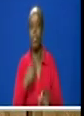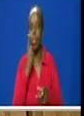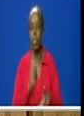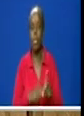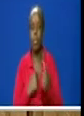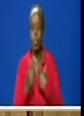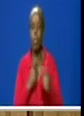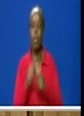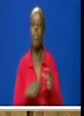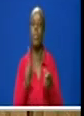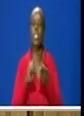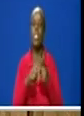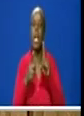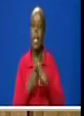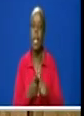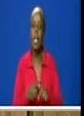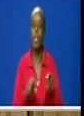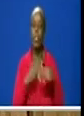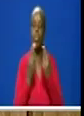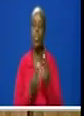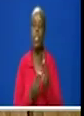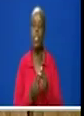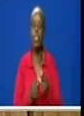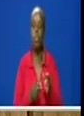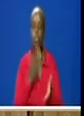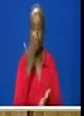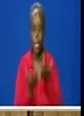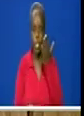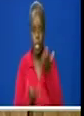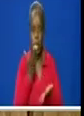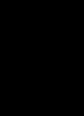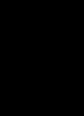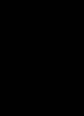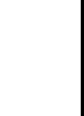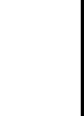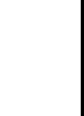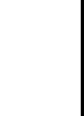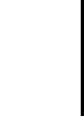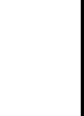of standard units of measuring, I'm going to show you an example. Okay.